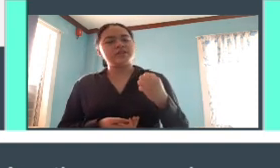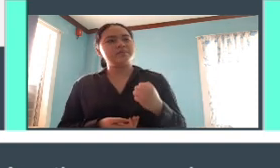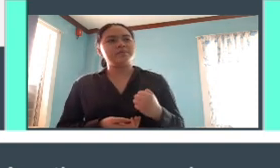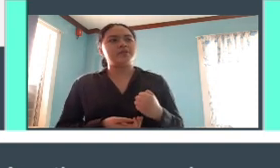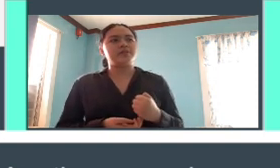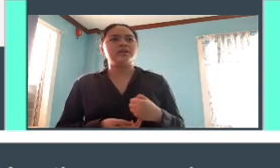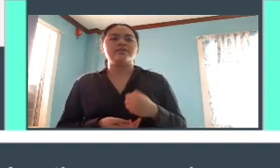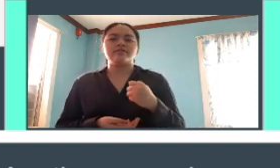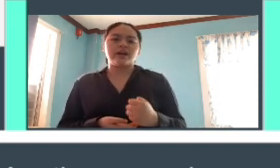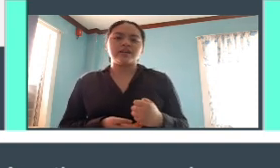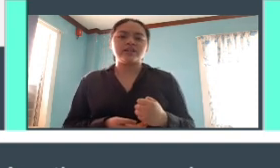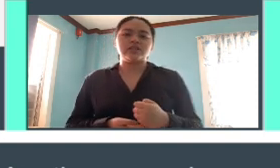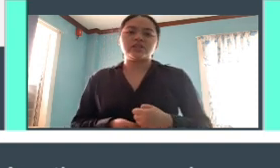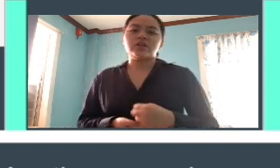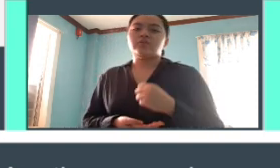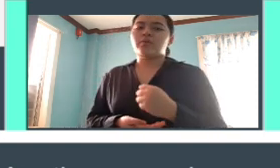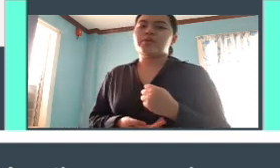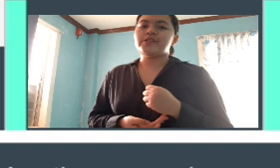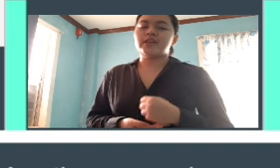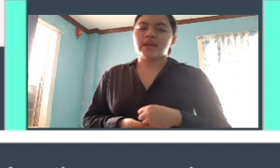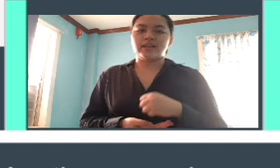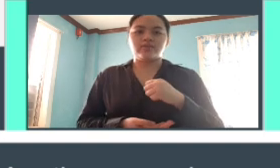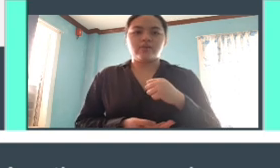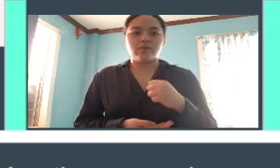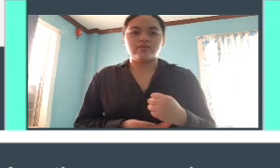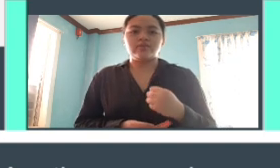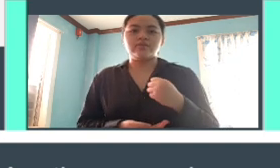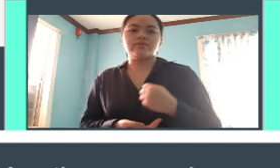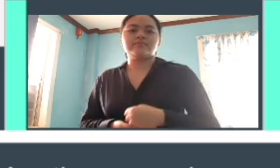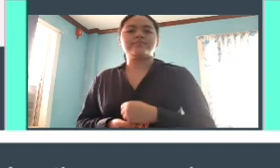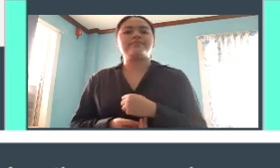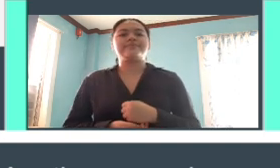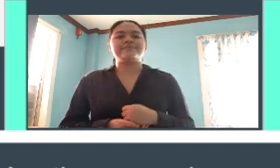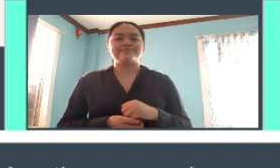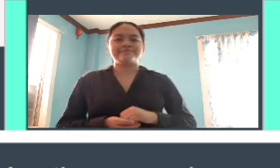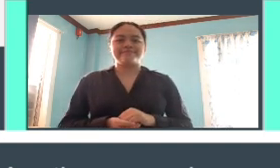For example, rice, corn, and oats.